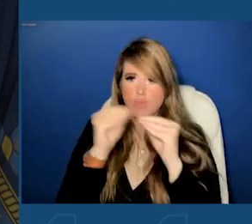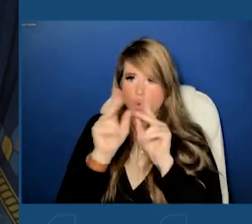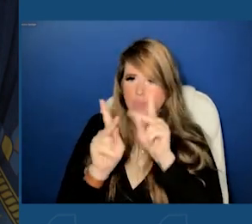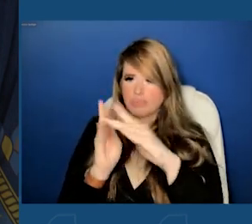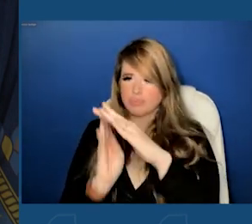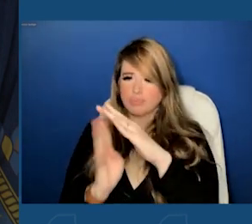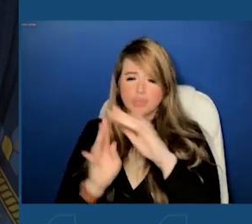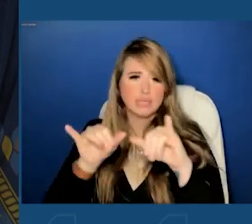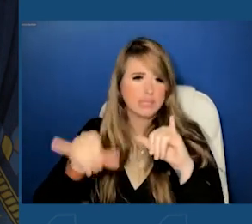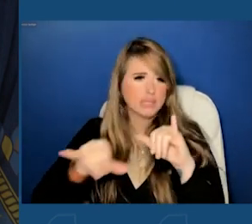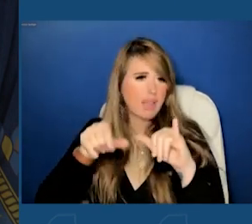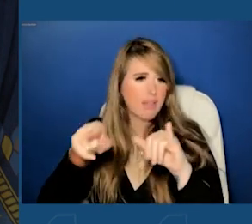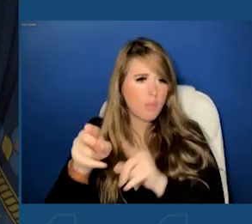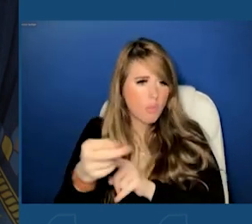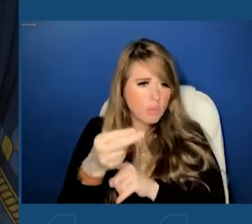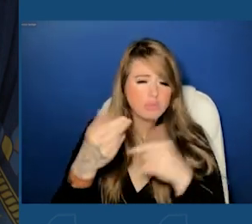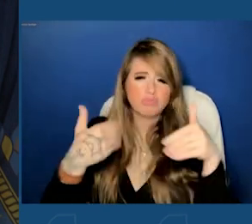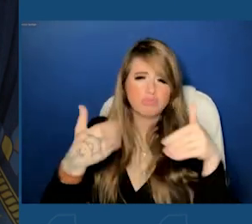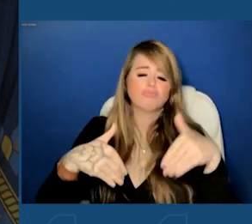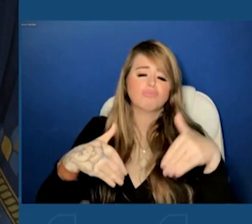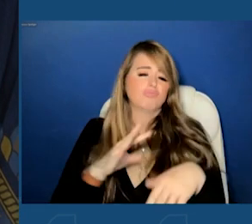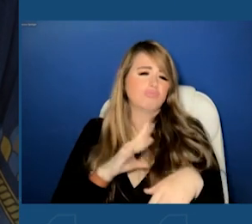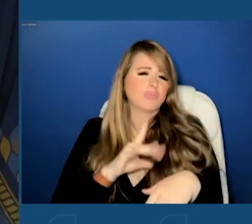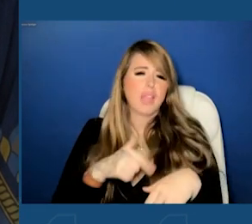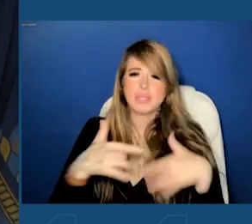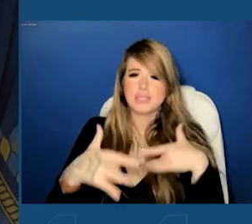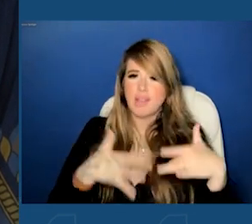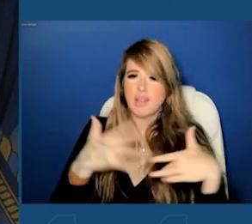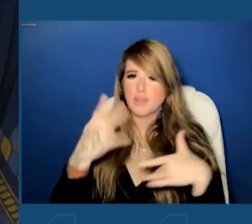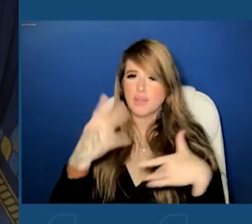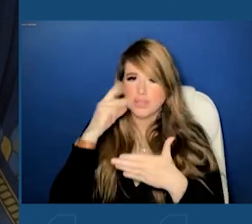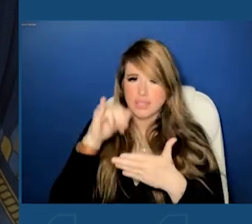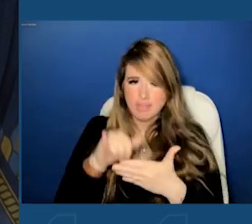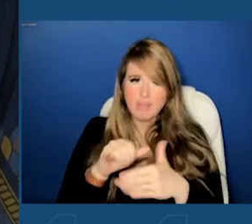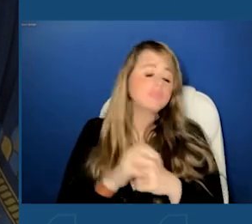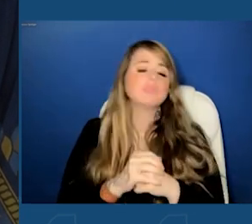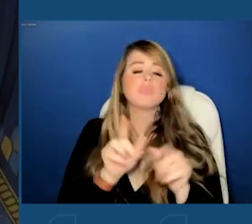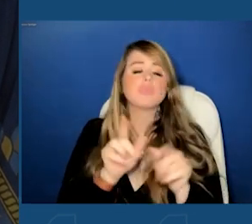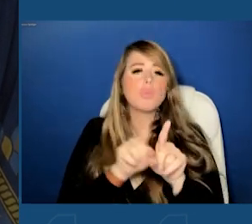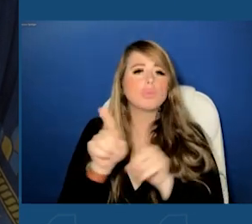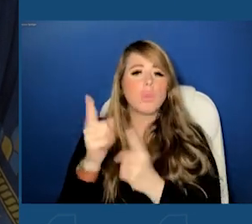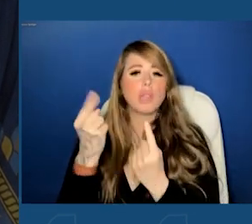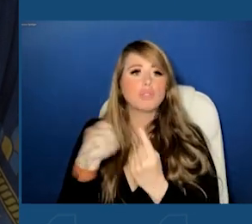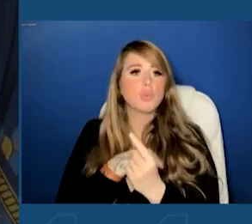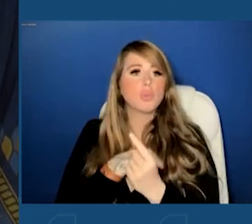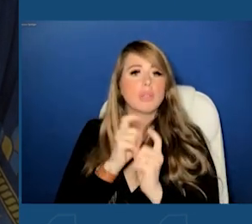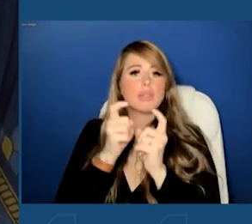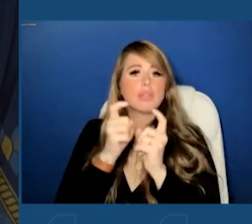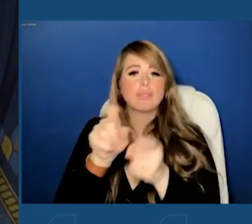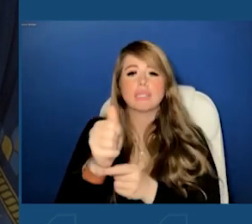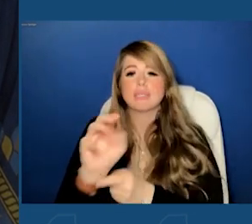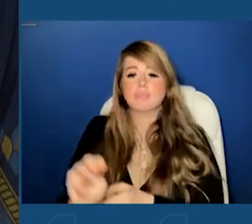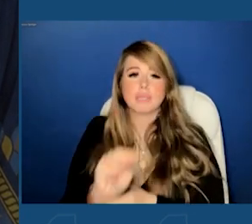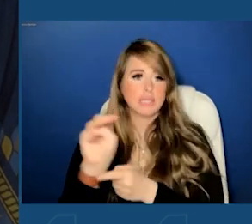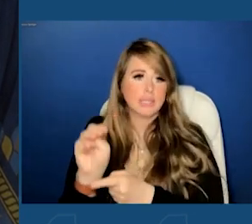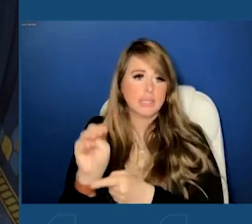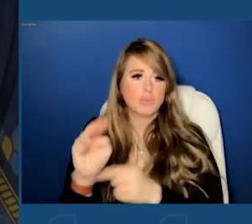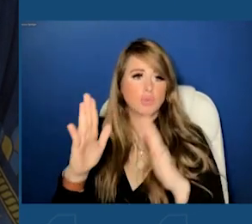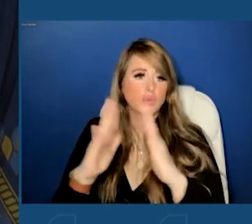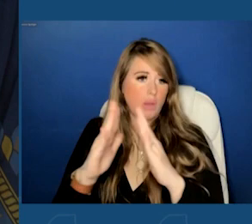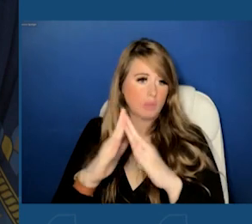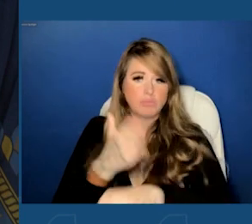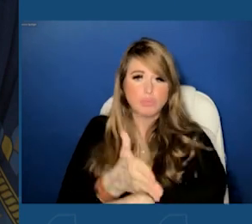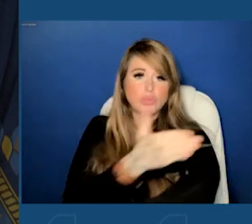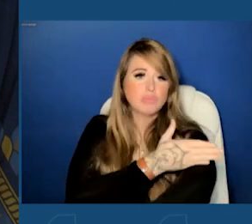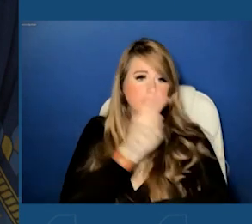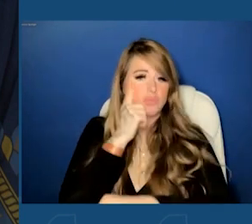And I'm really excited about what we're doing. And also last year we awarded $10 million to the downtown revitalization to enhance the Bridge District. That's